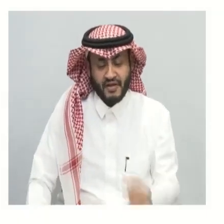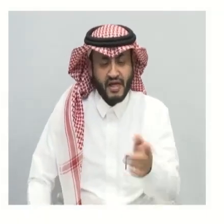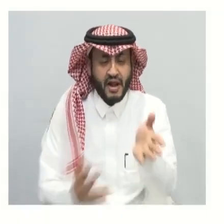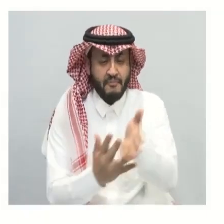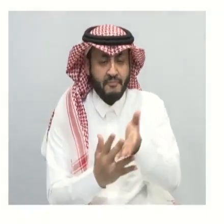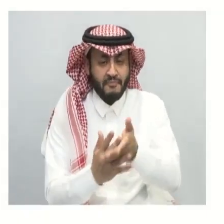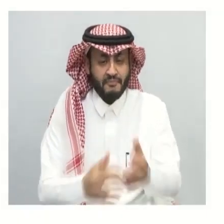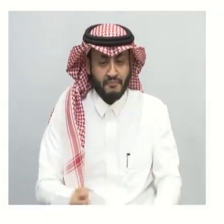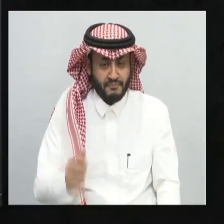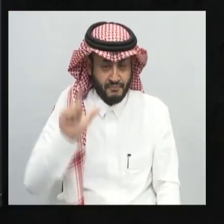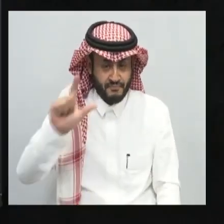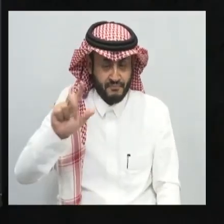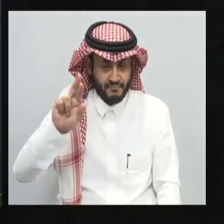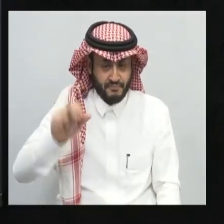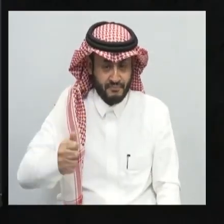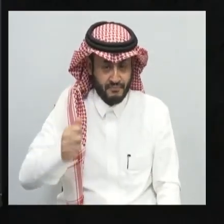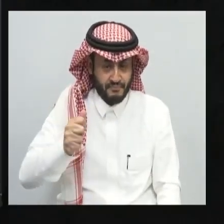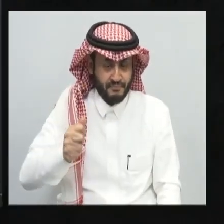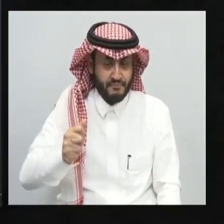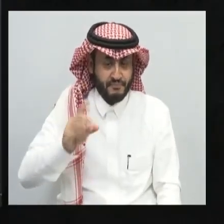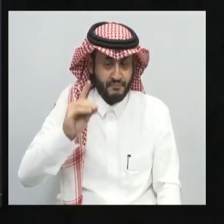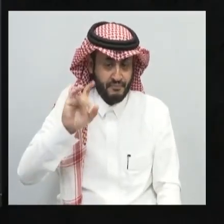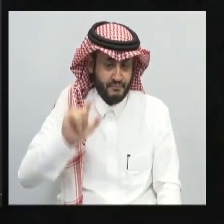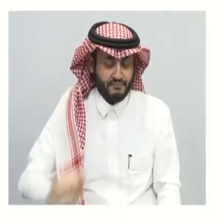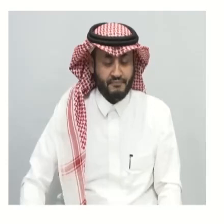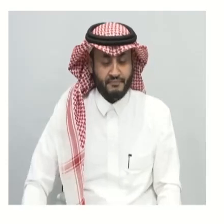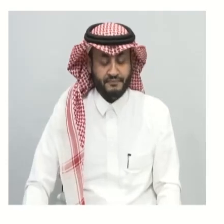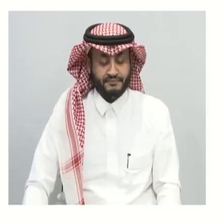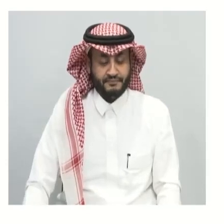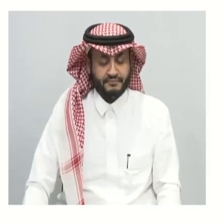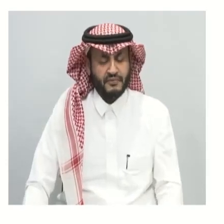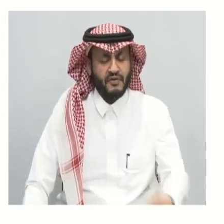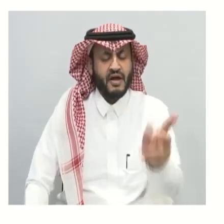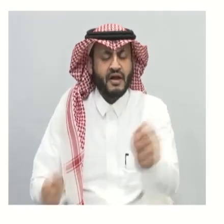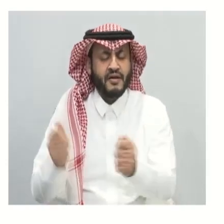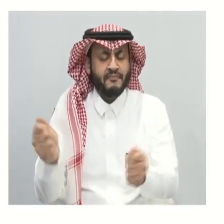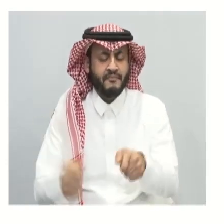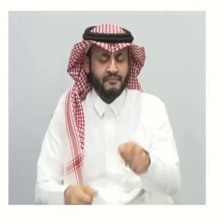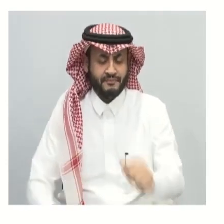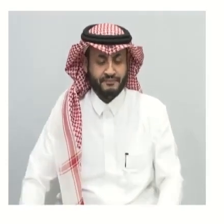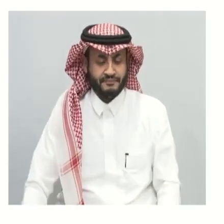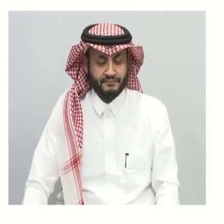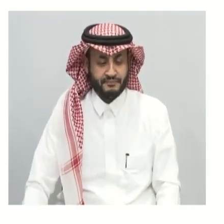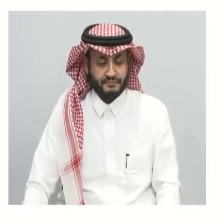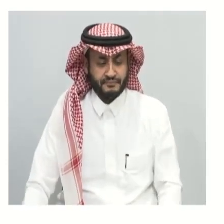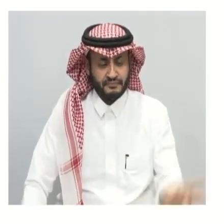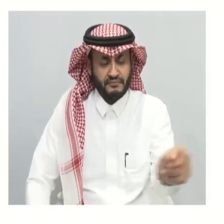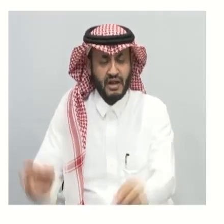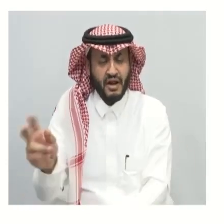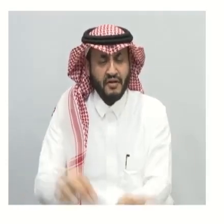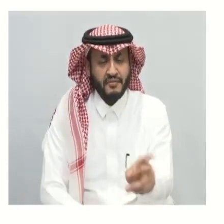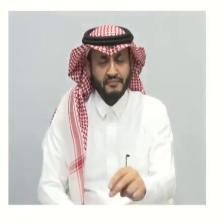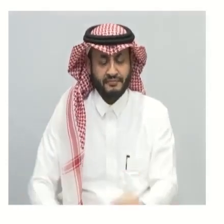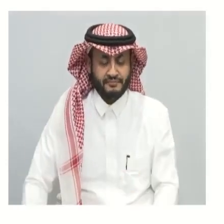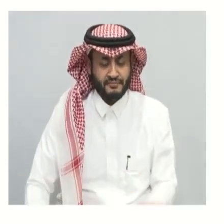sentence. Okay, so these they are. Let's try to do this exercise. Read the conversation and complete